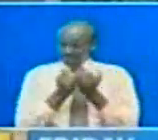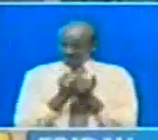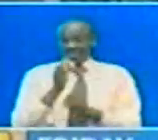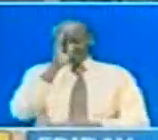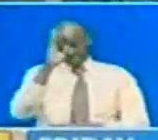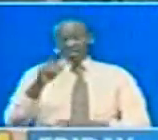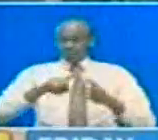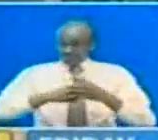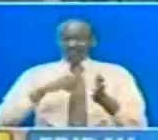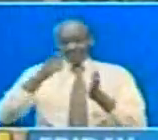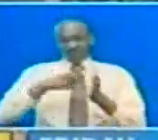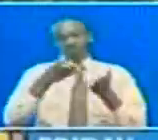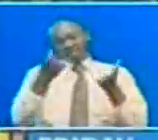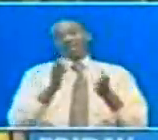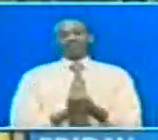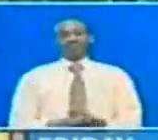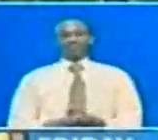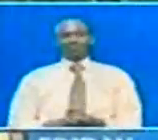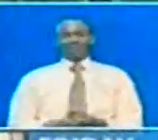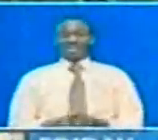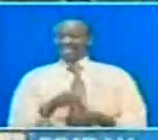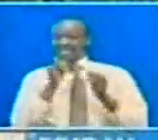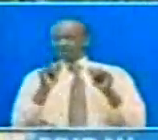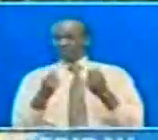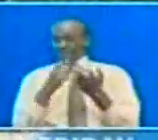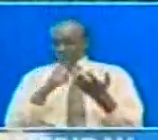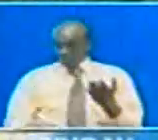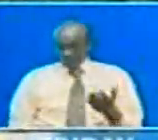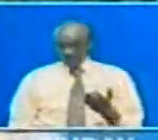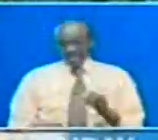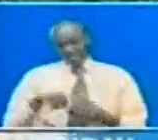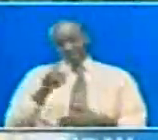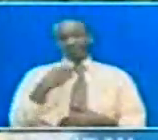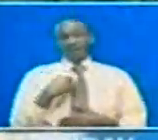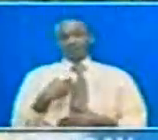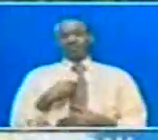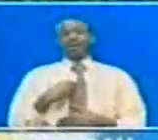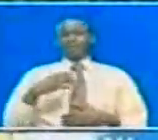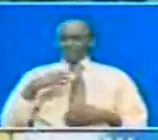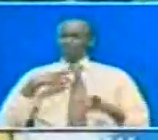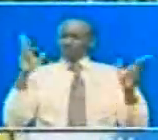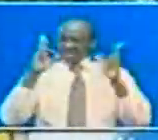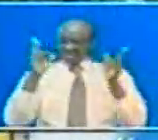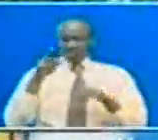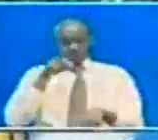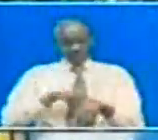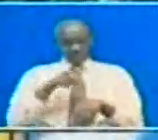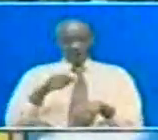will be operating full throttle. The news comes just days after the miller's credit rating was downgraded for the third consecutive time